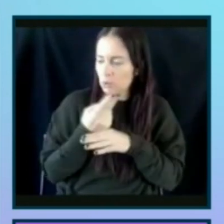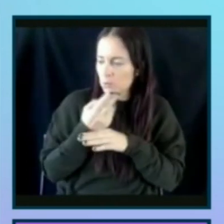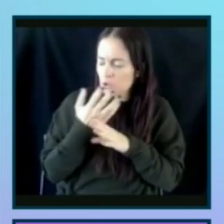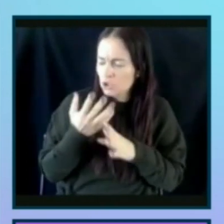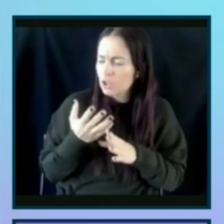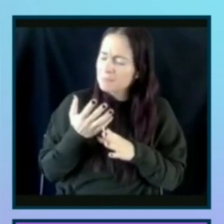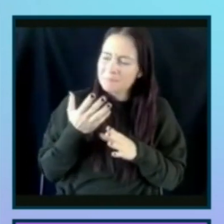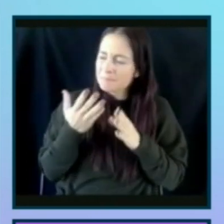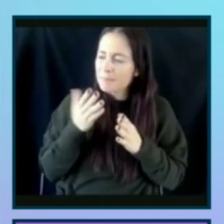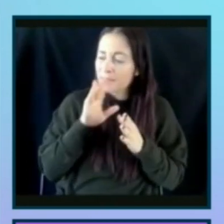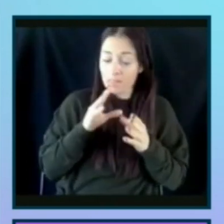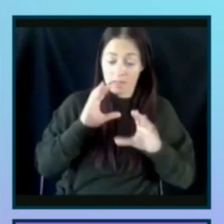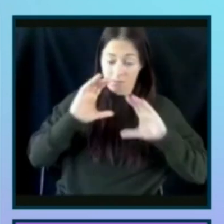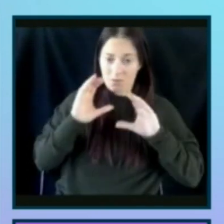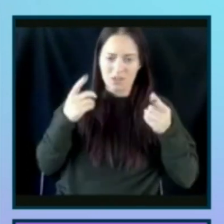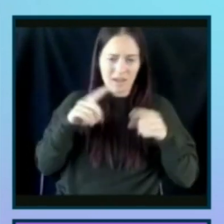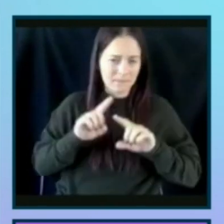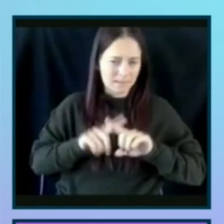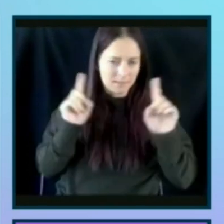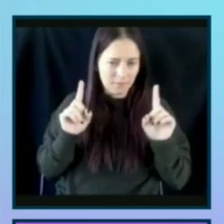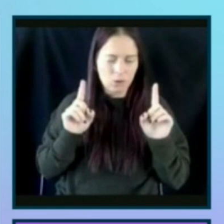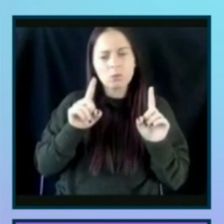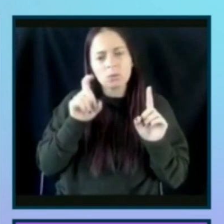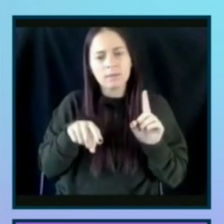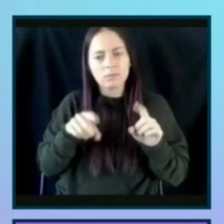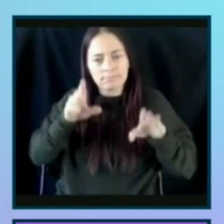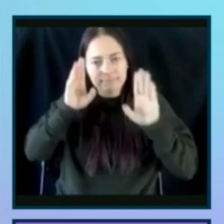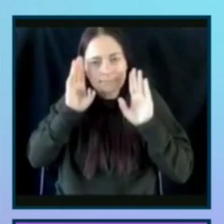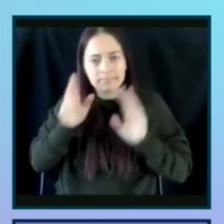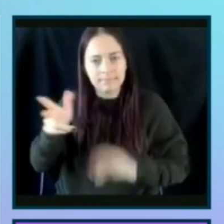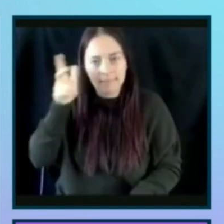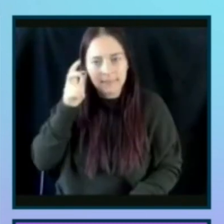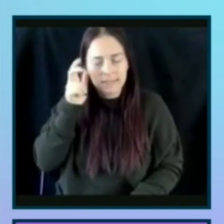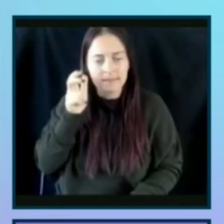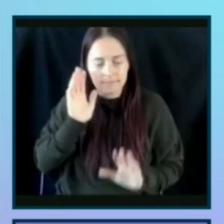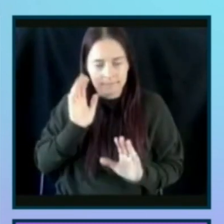different way. So it's important to be attentive and listen.